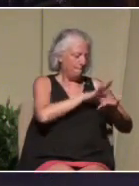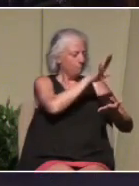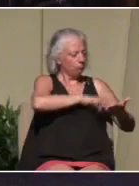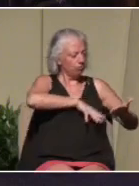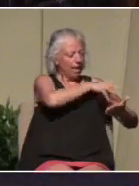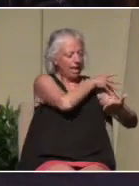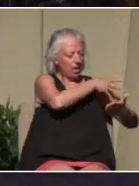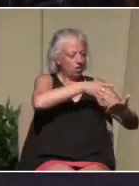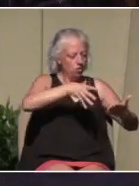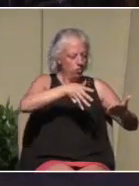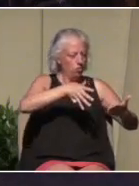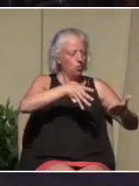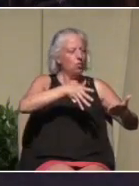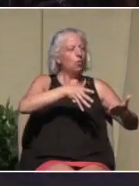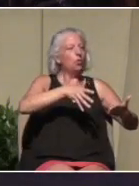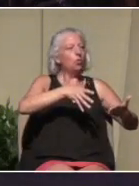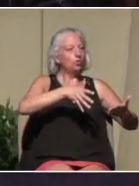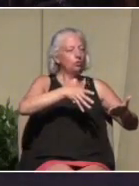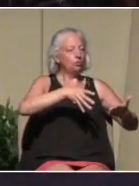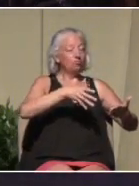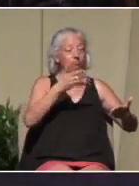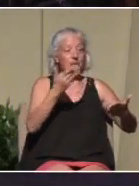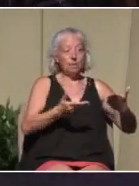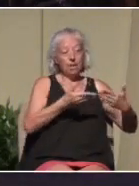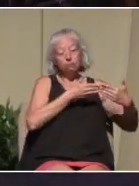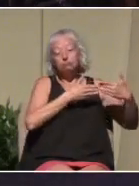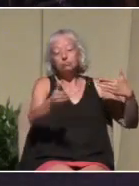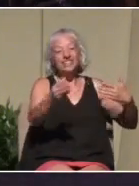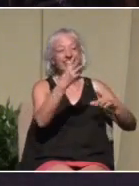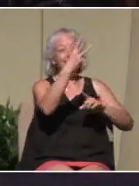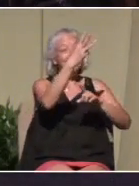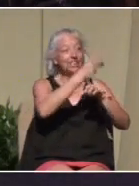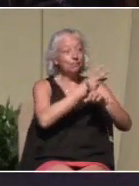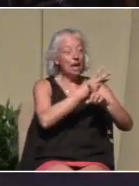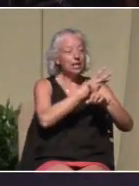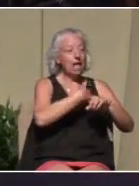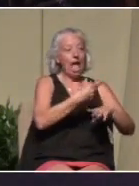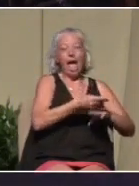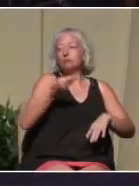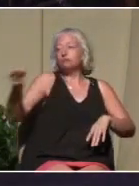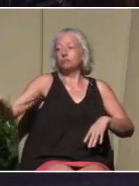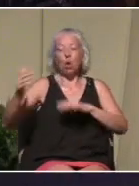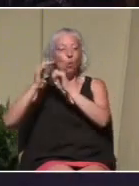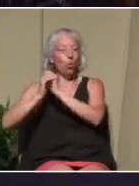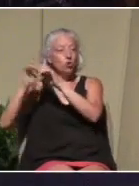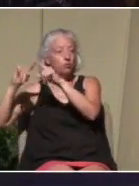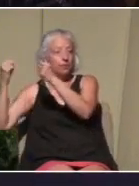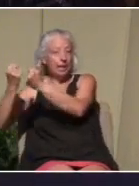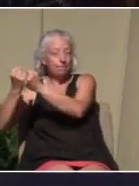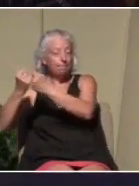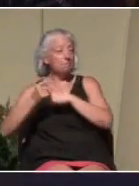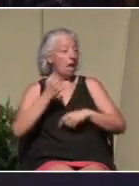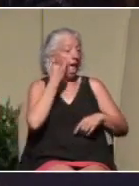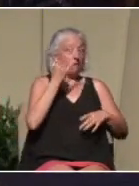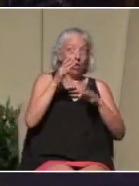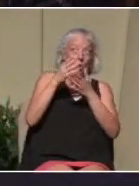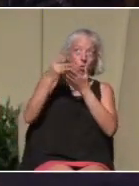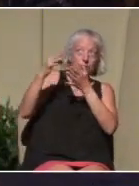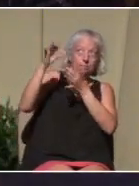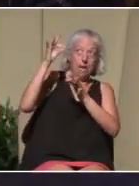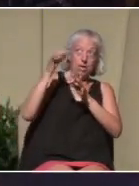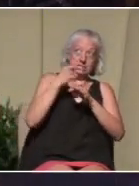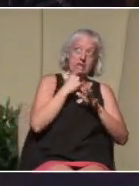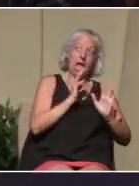schedule that may extend 6 months or more that I could give to the band. And unless the Holy Spirit interrupts,